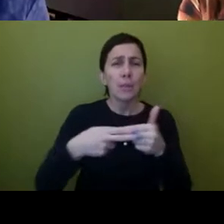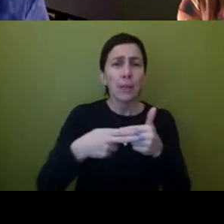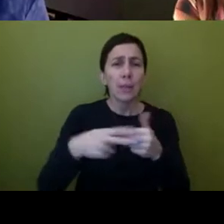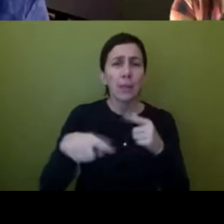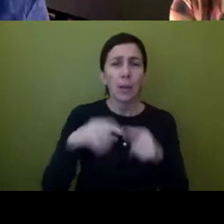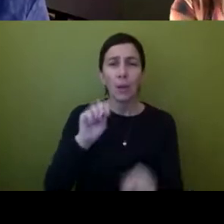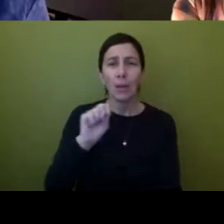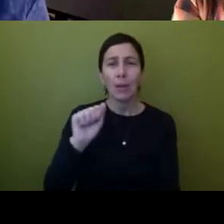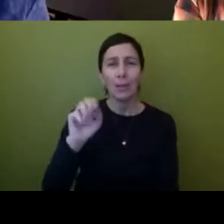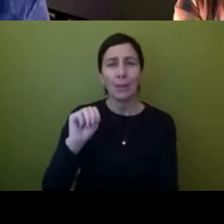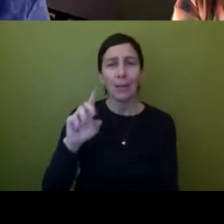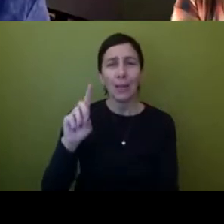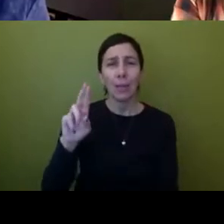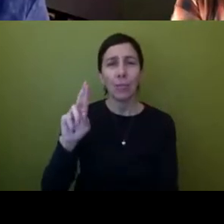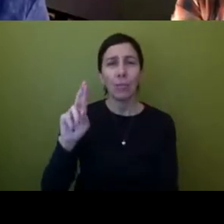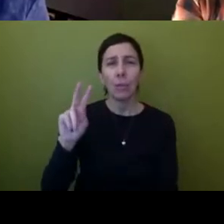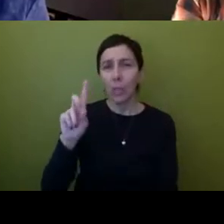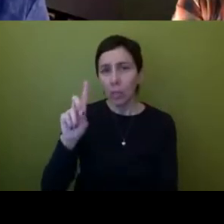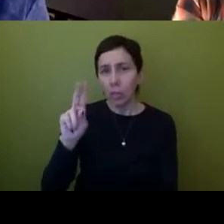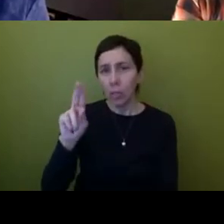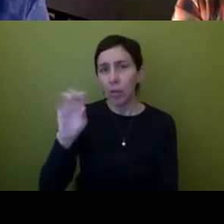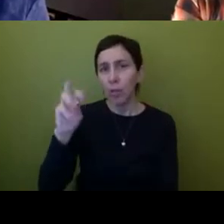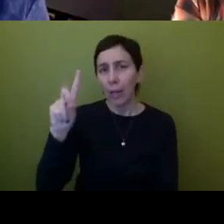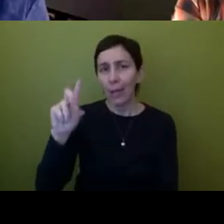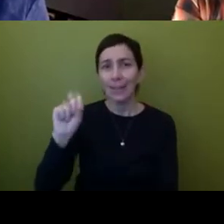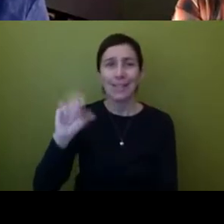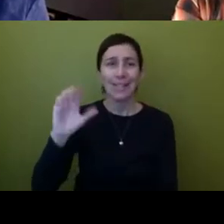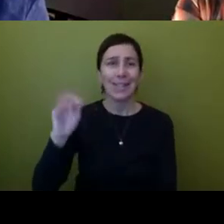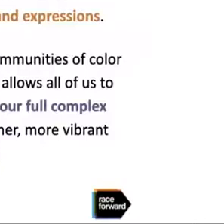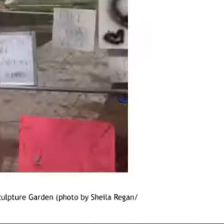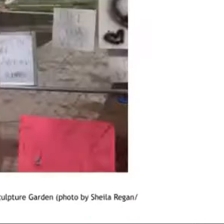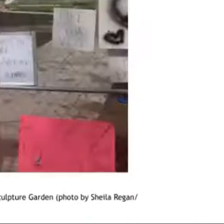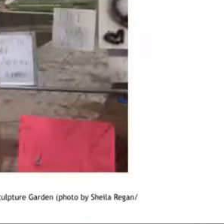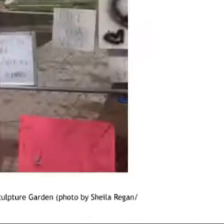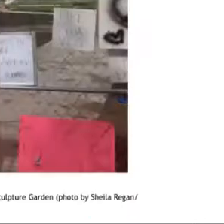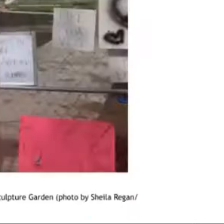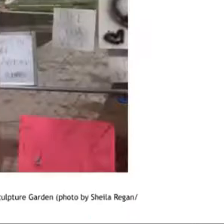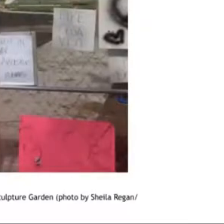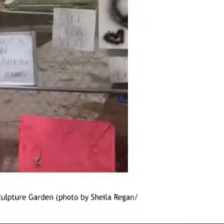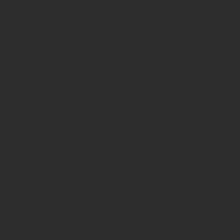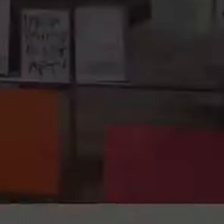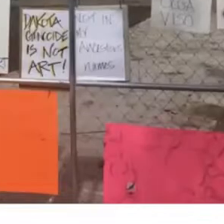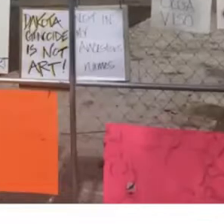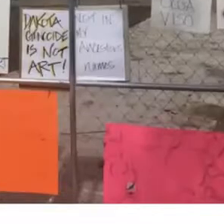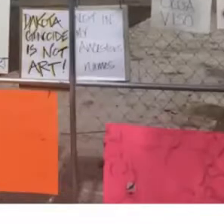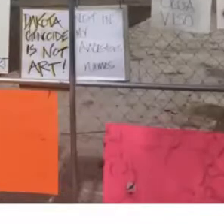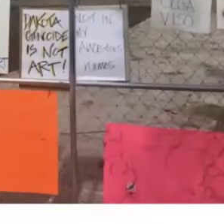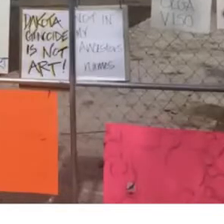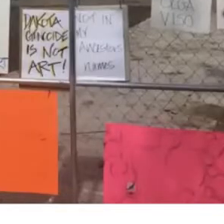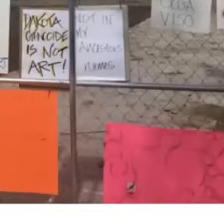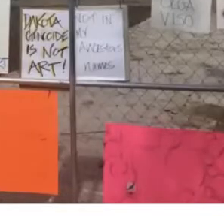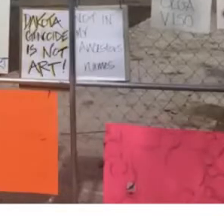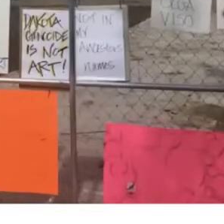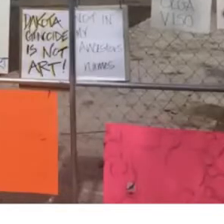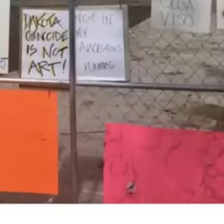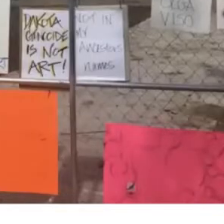um i wanted to bring this project up because i think it's an interesting example uh of the fact that um this